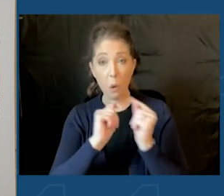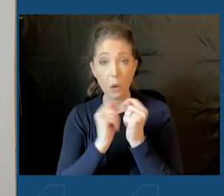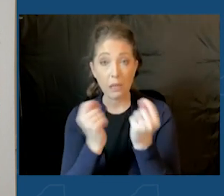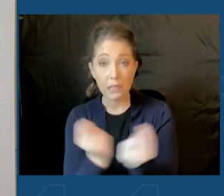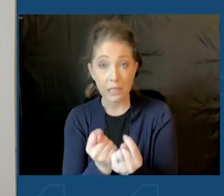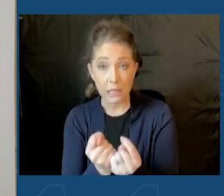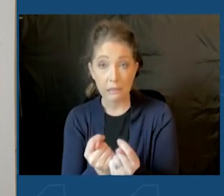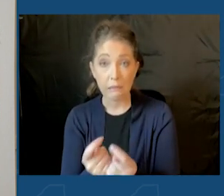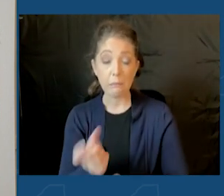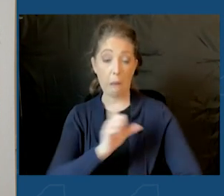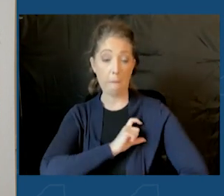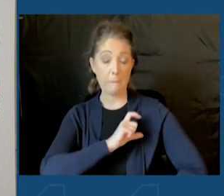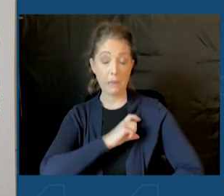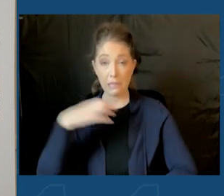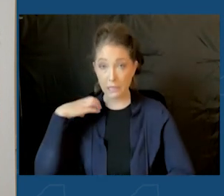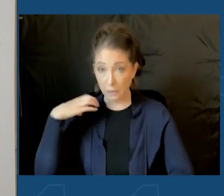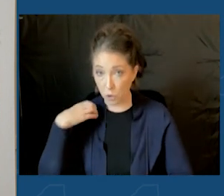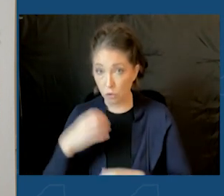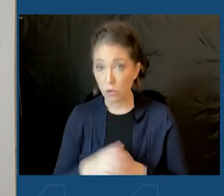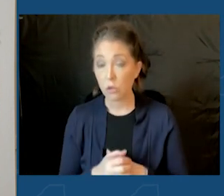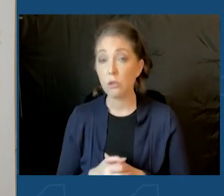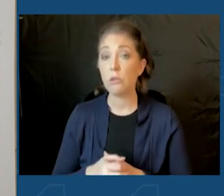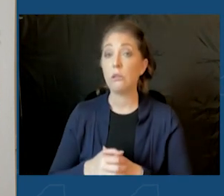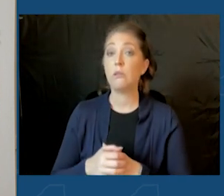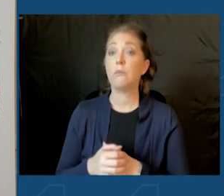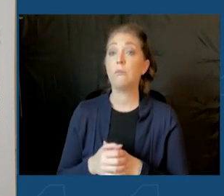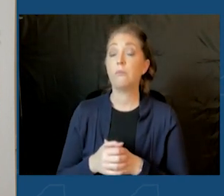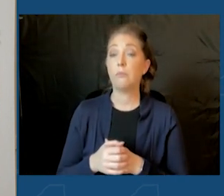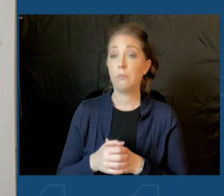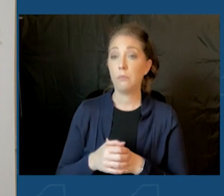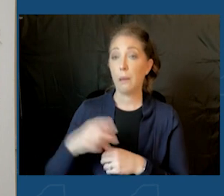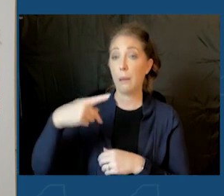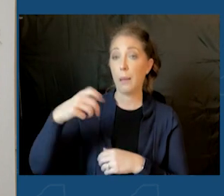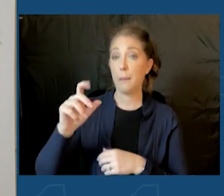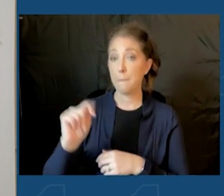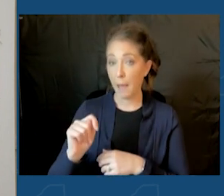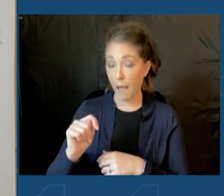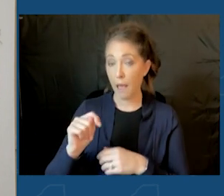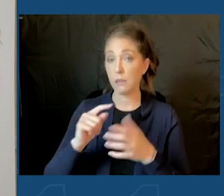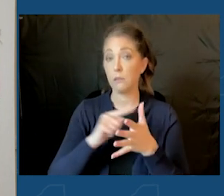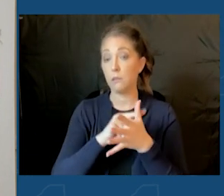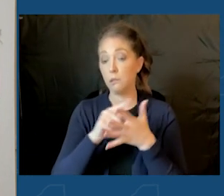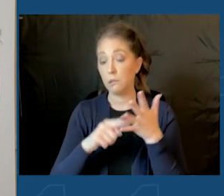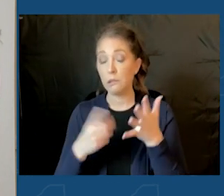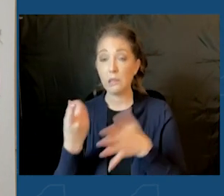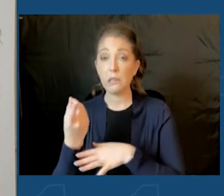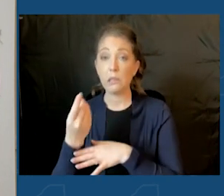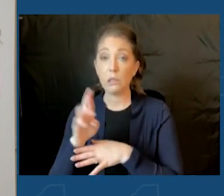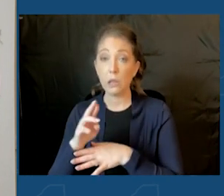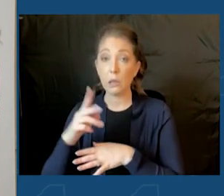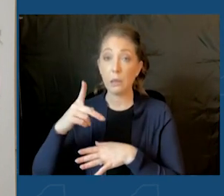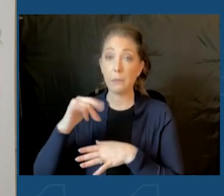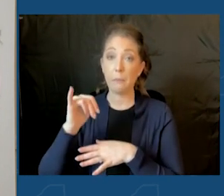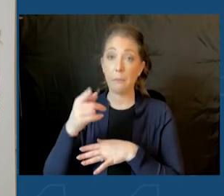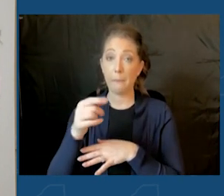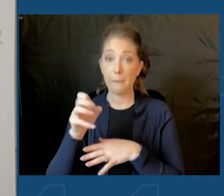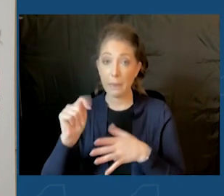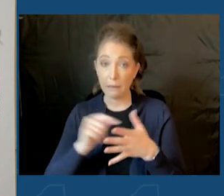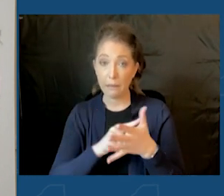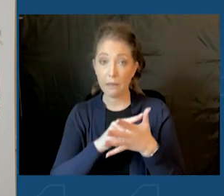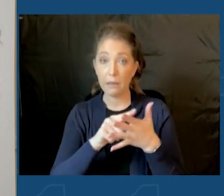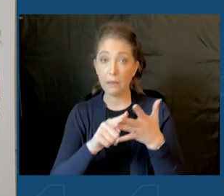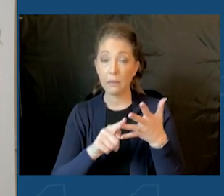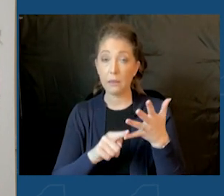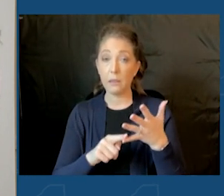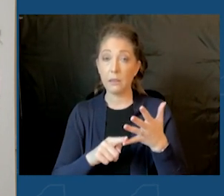Rodney Harrison, and our FRES Commissioner, Pat Beckley, Dr. Piggott, our Health Commissioner, of course,